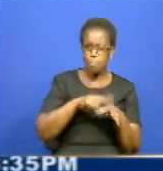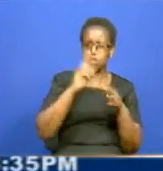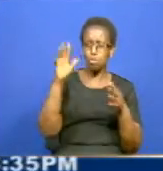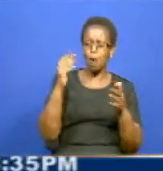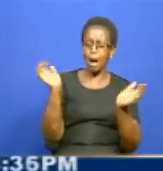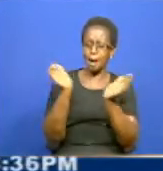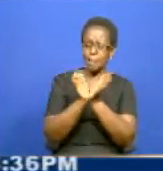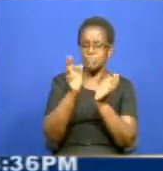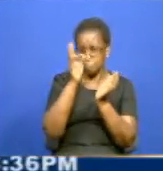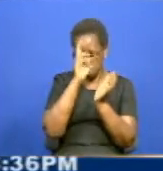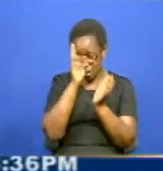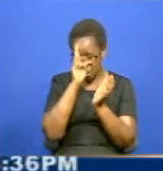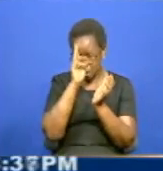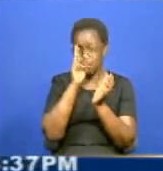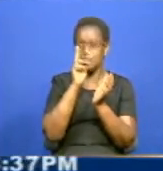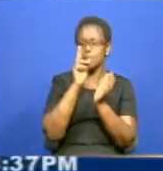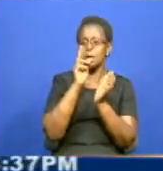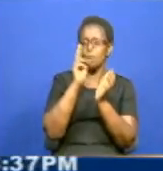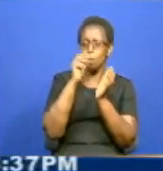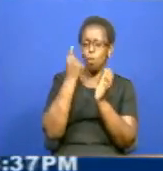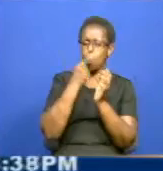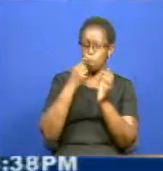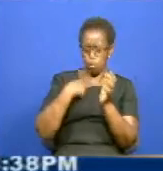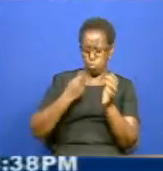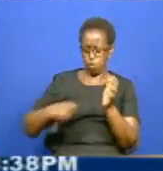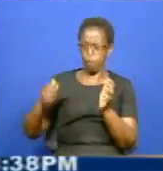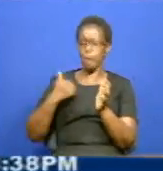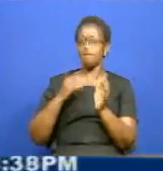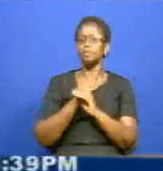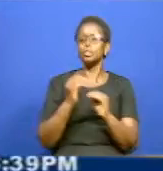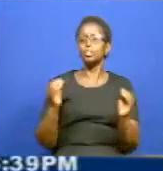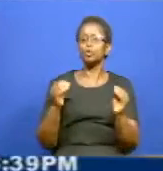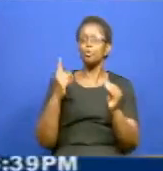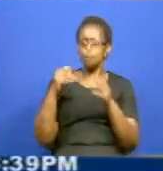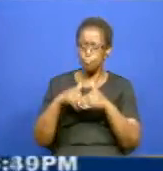not dressed in police uniform? Thank you, Mr. Speaker.